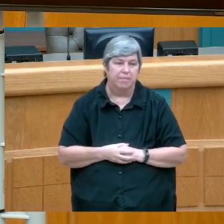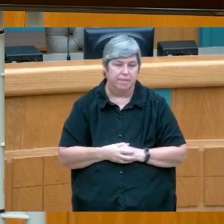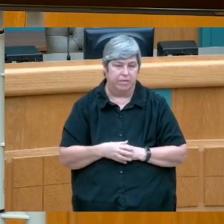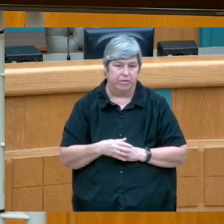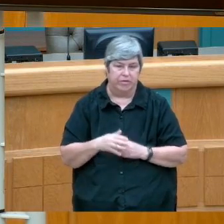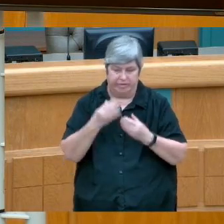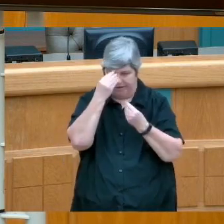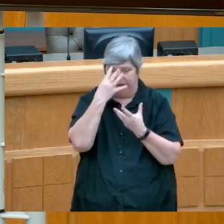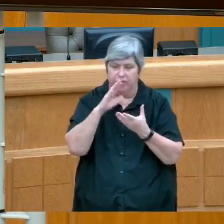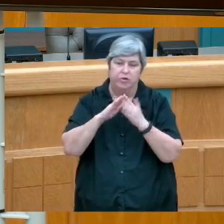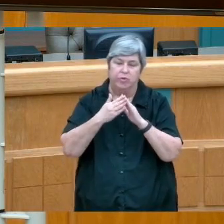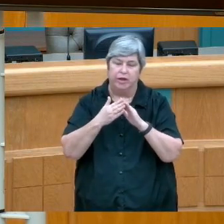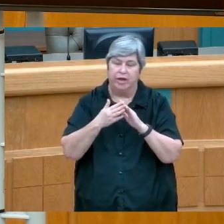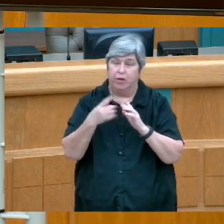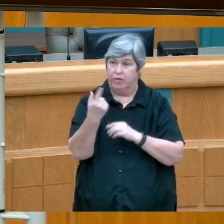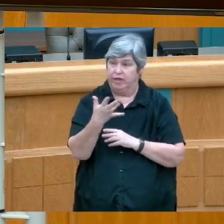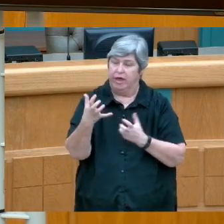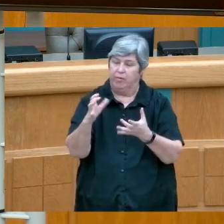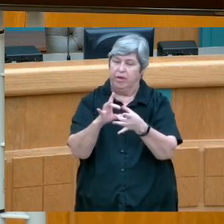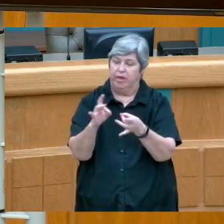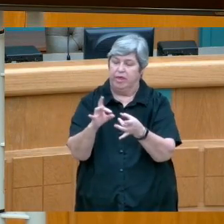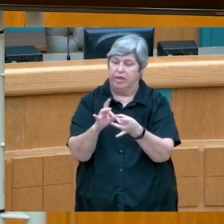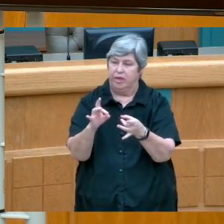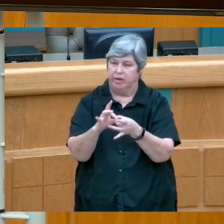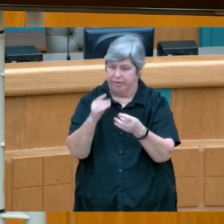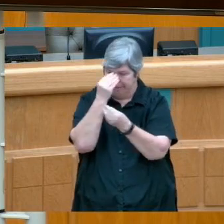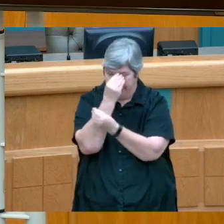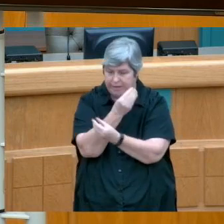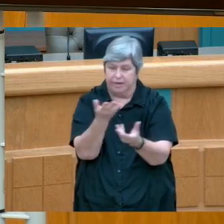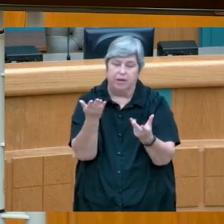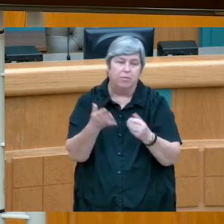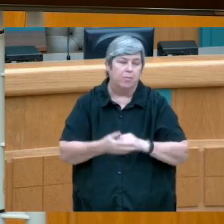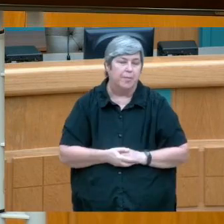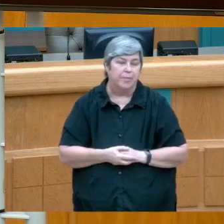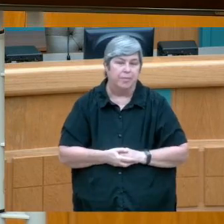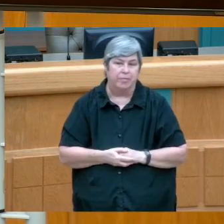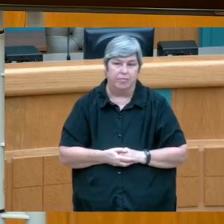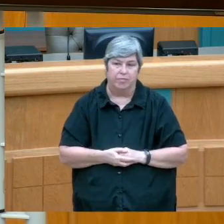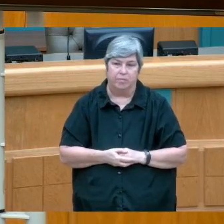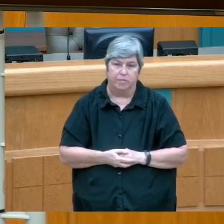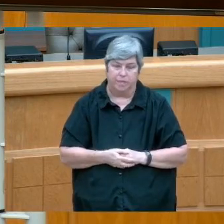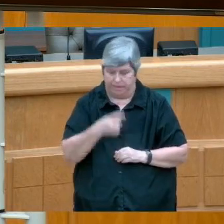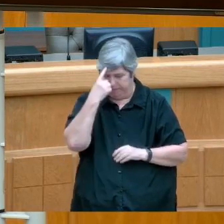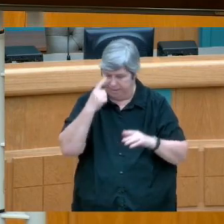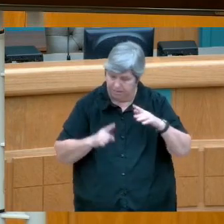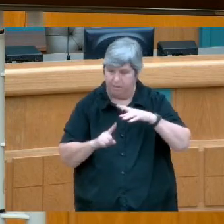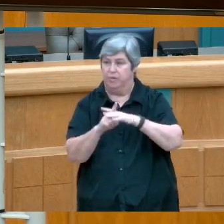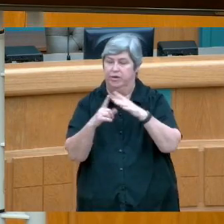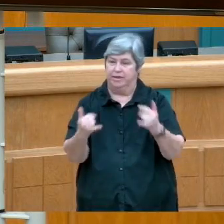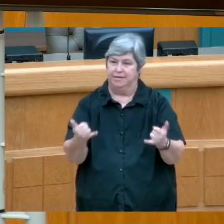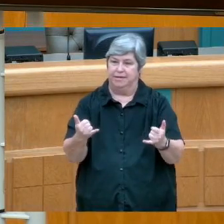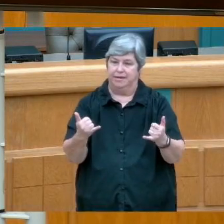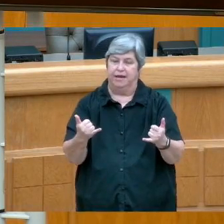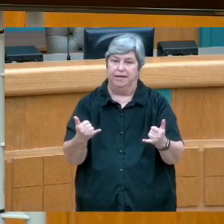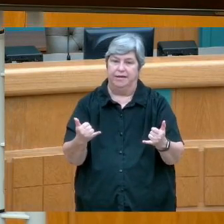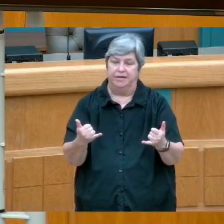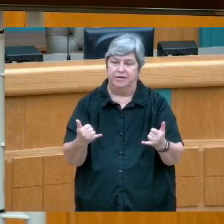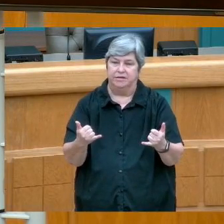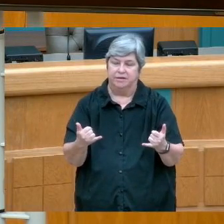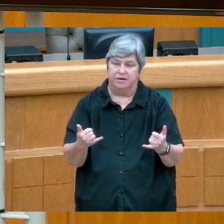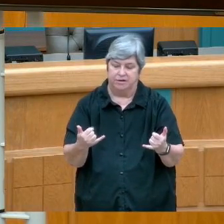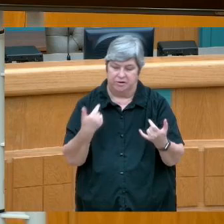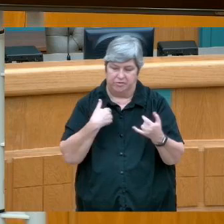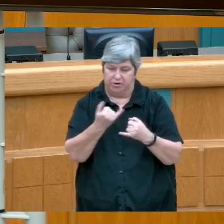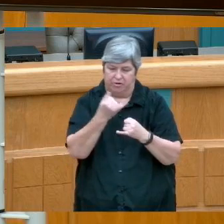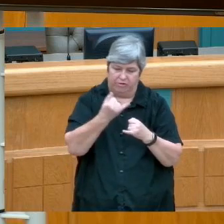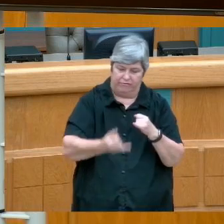And one thing I want to talk about, just to let the community know, is, and it came to our attention today when we were finalizing